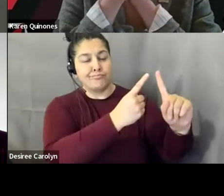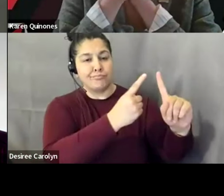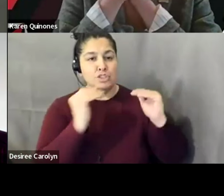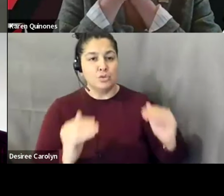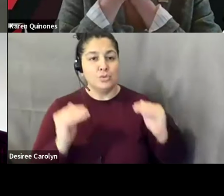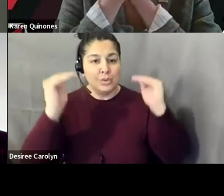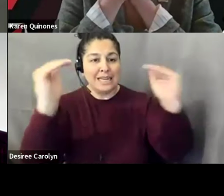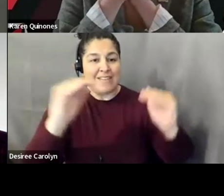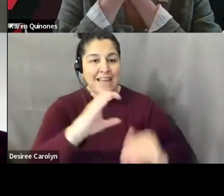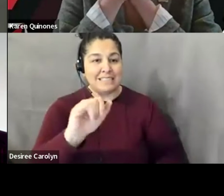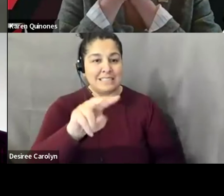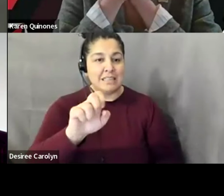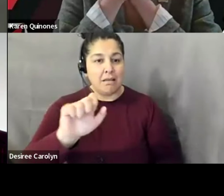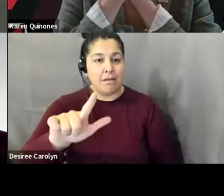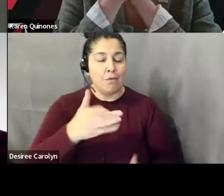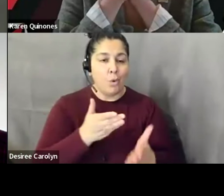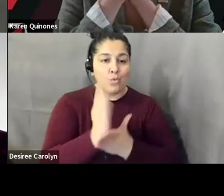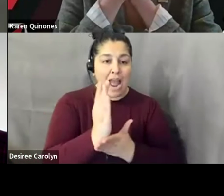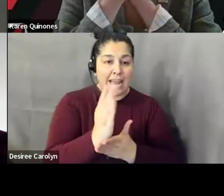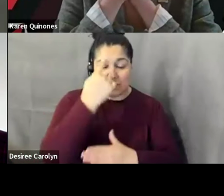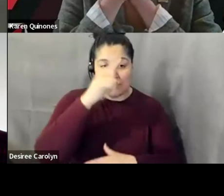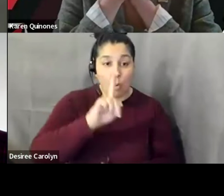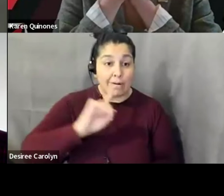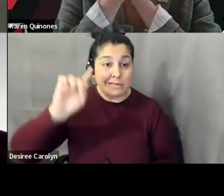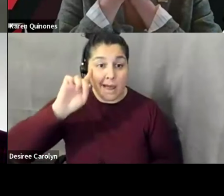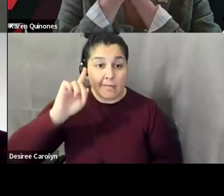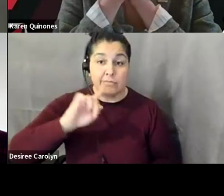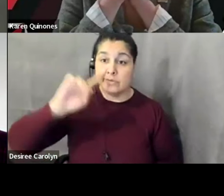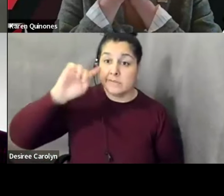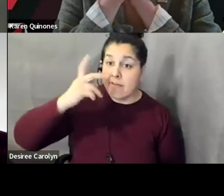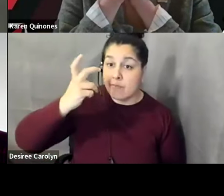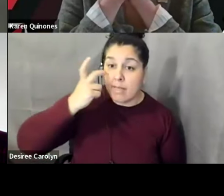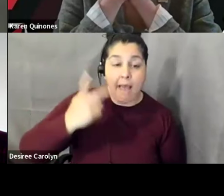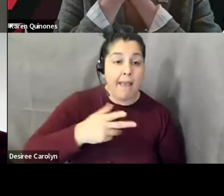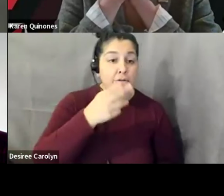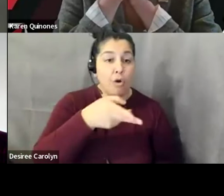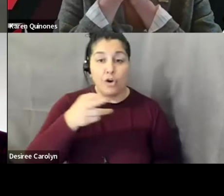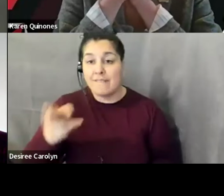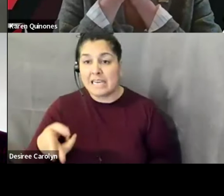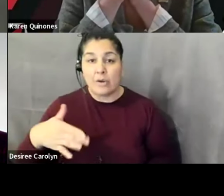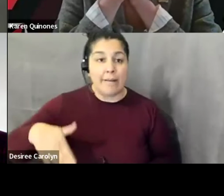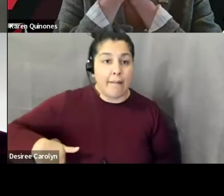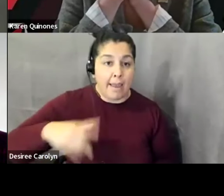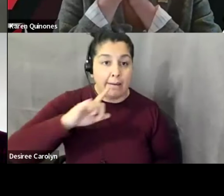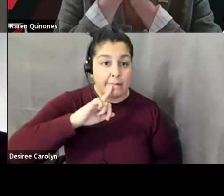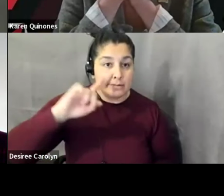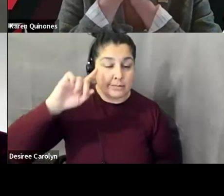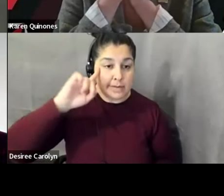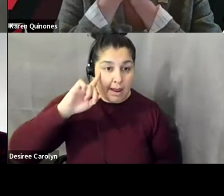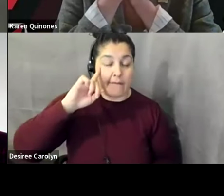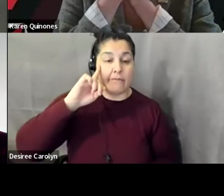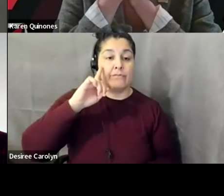rights of deaf, deaf-blind, deaf-disabled, hard-of-hearing, and late deafened DC